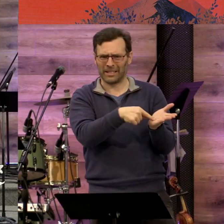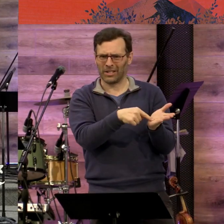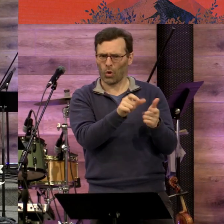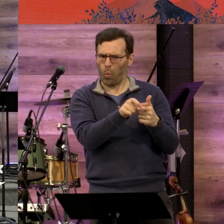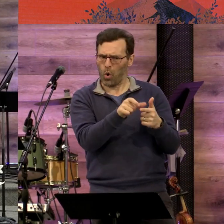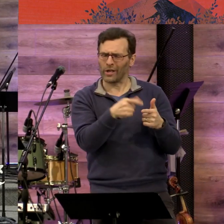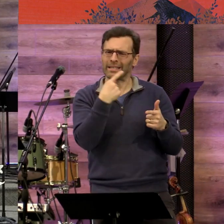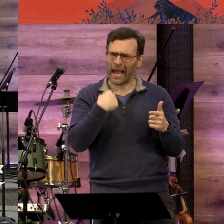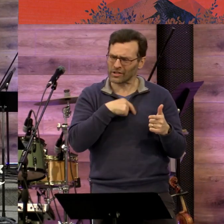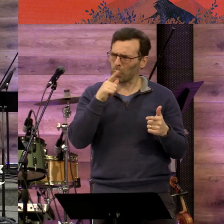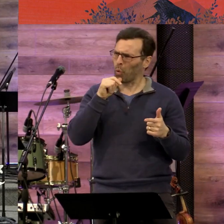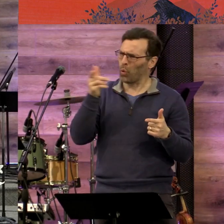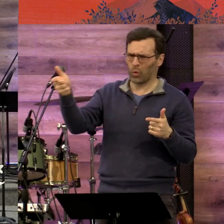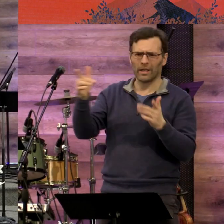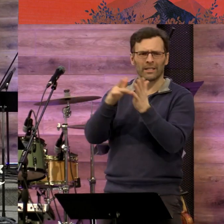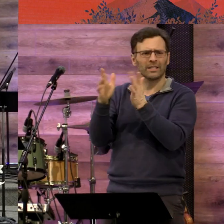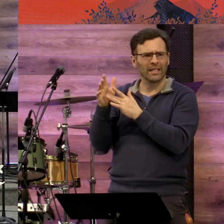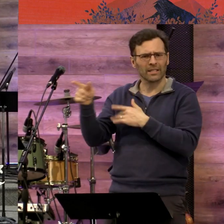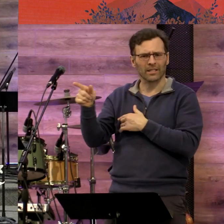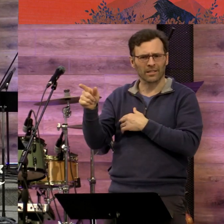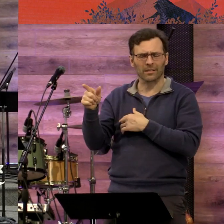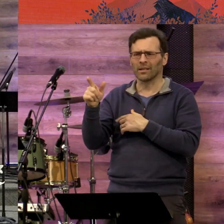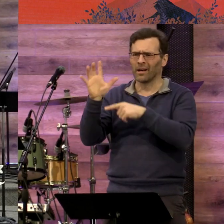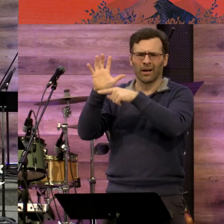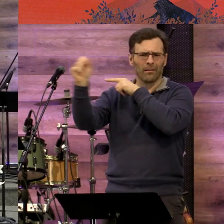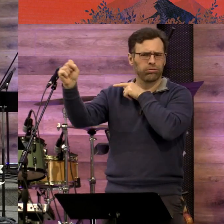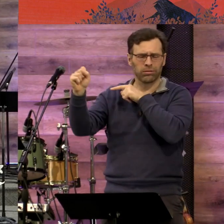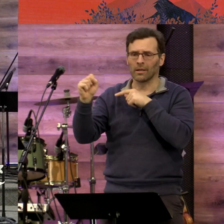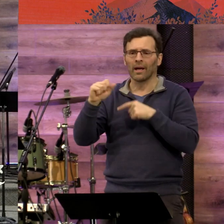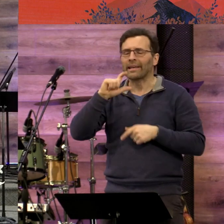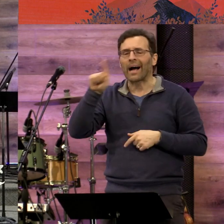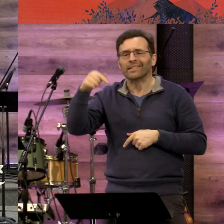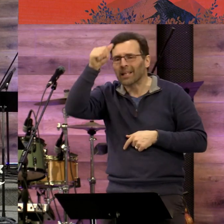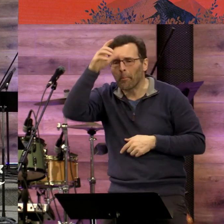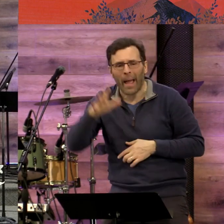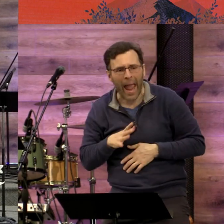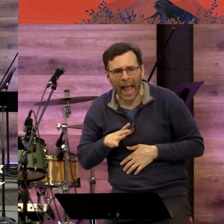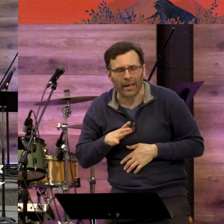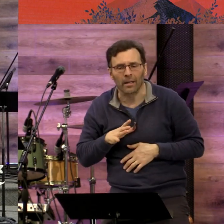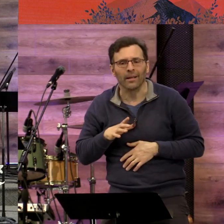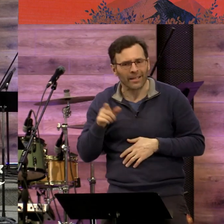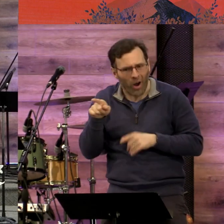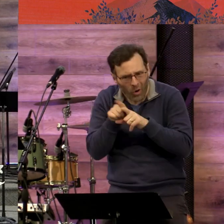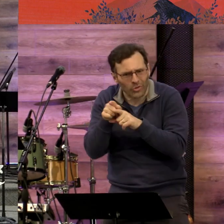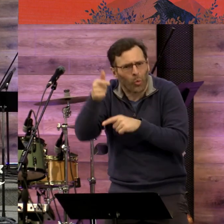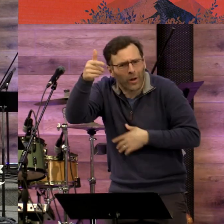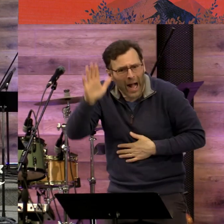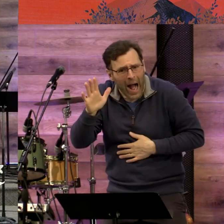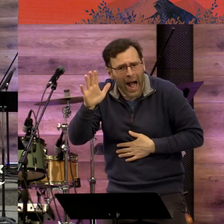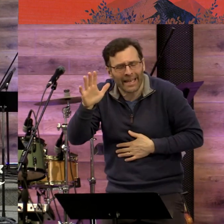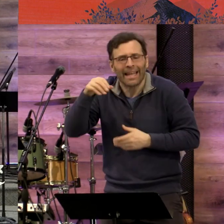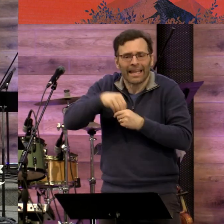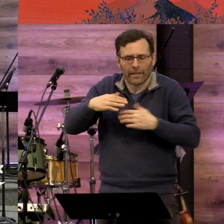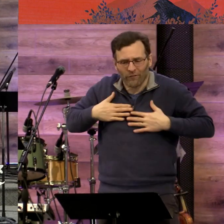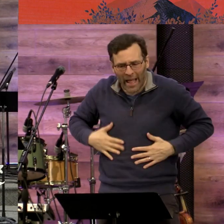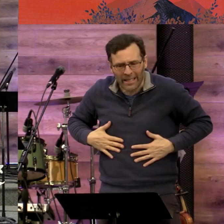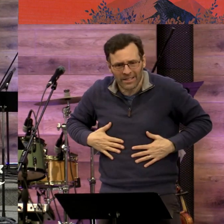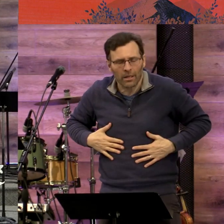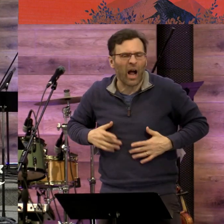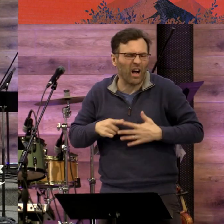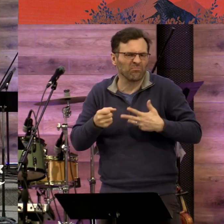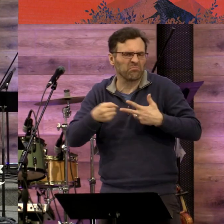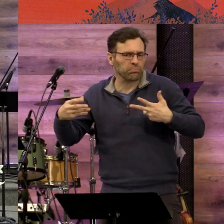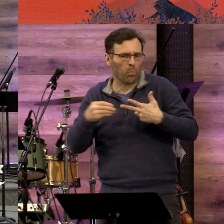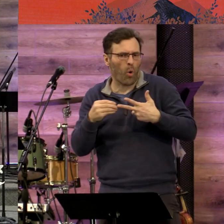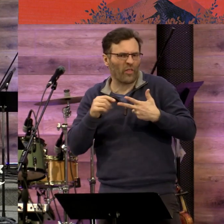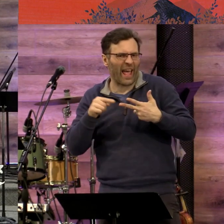he is. Jesus is far more than a mere man. He is God come in the flesh. More on that later on.